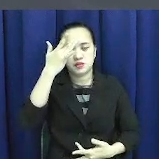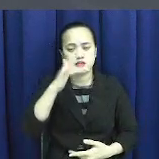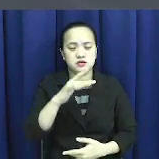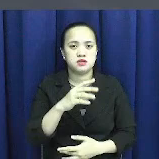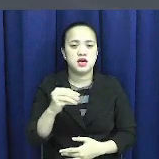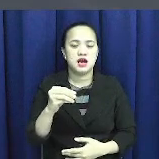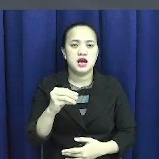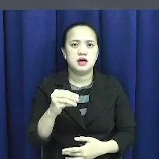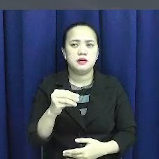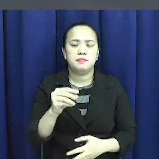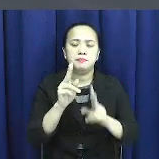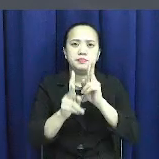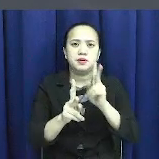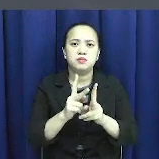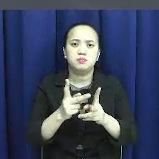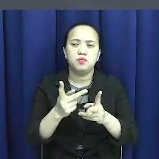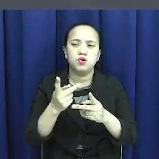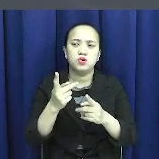ang priest.